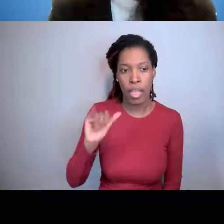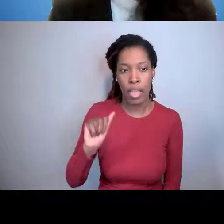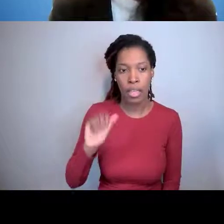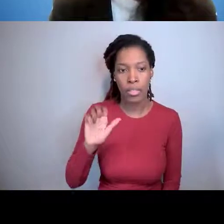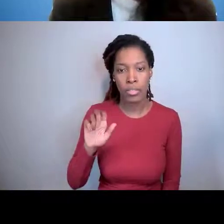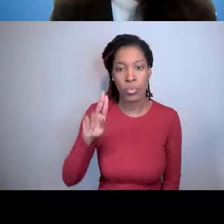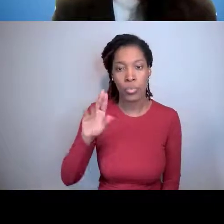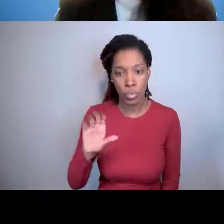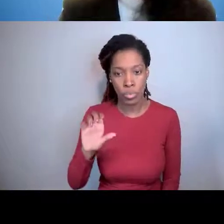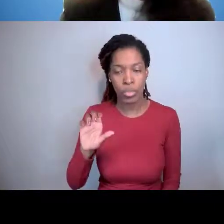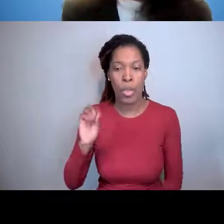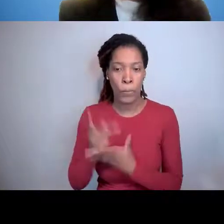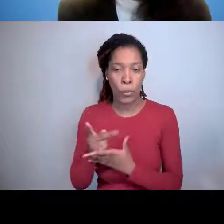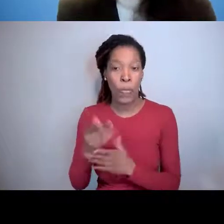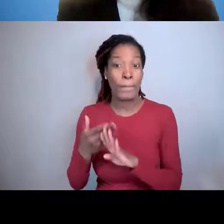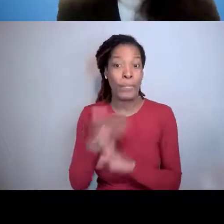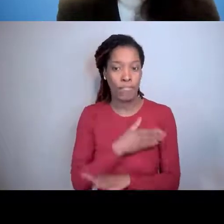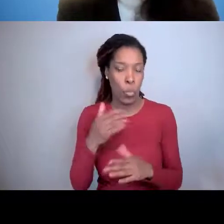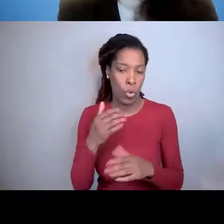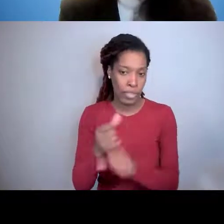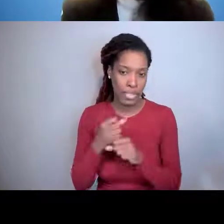before receiving this award.